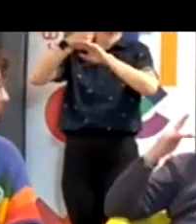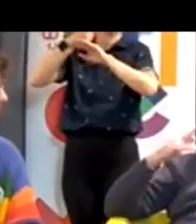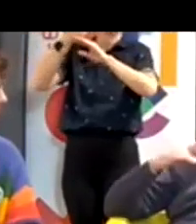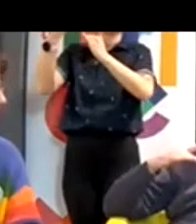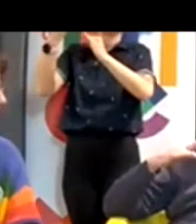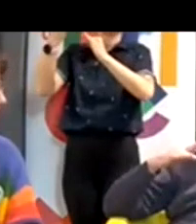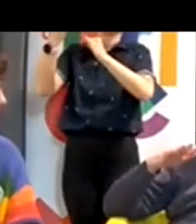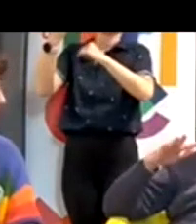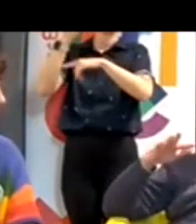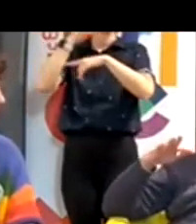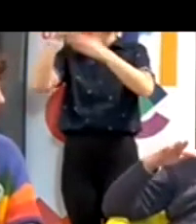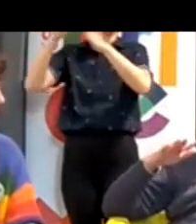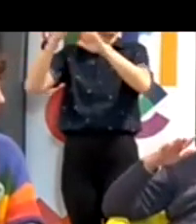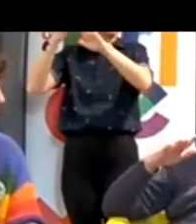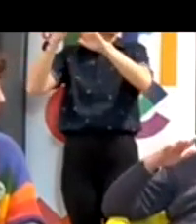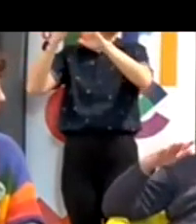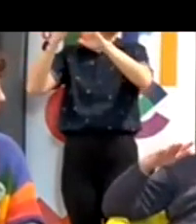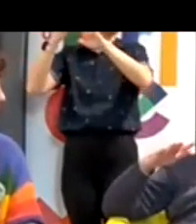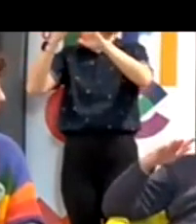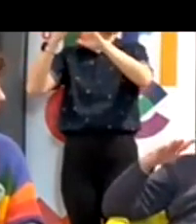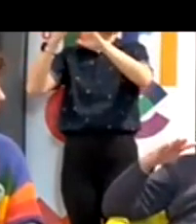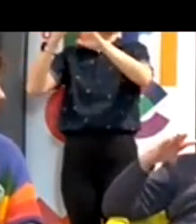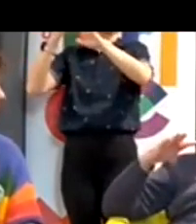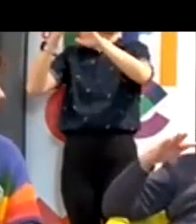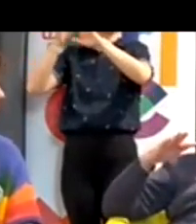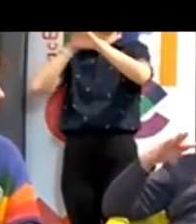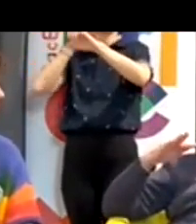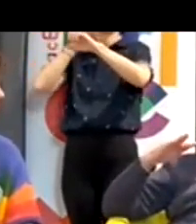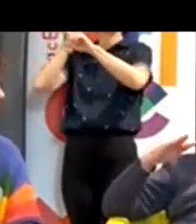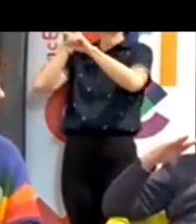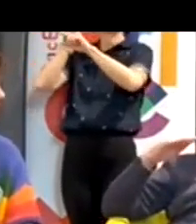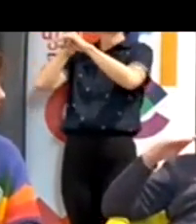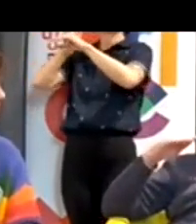community in a very real way.